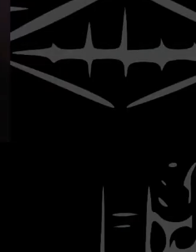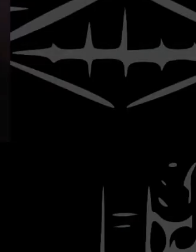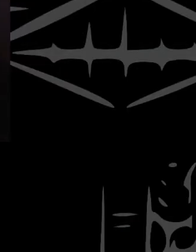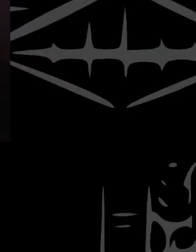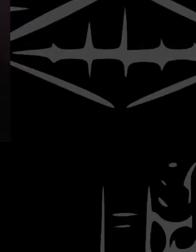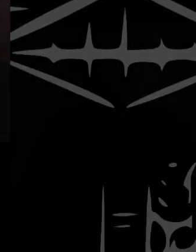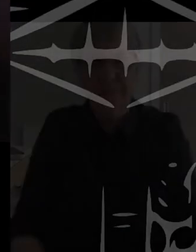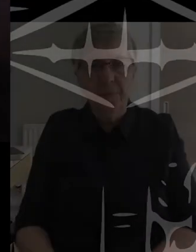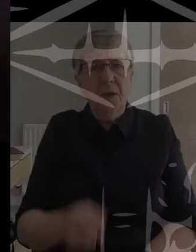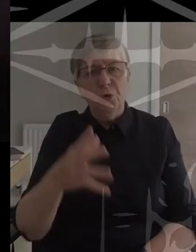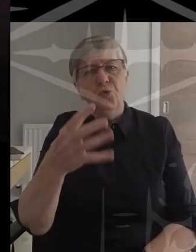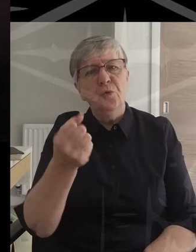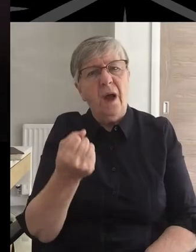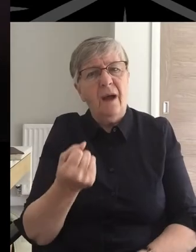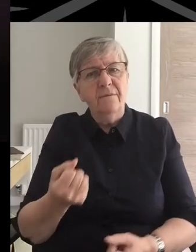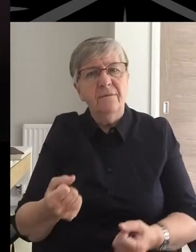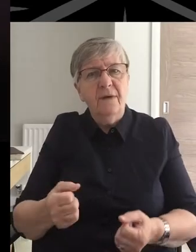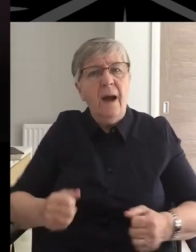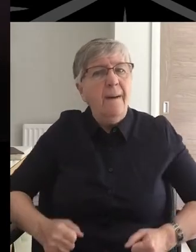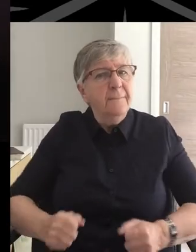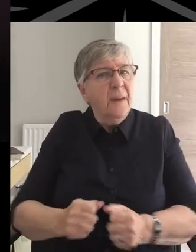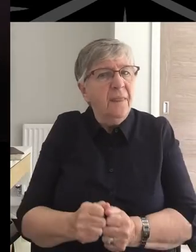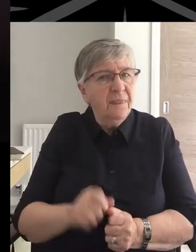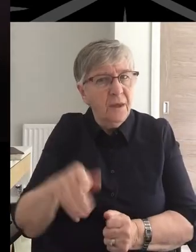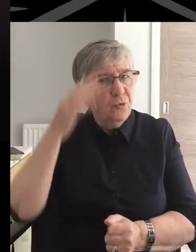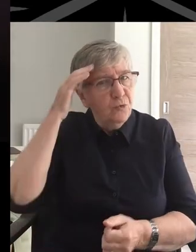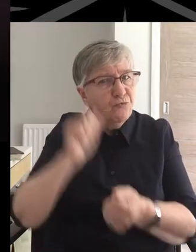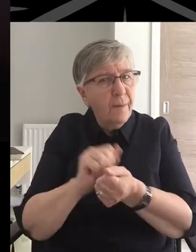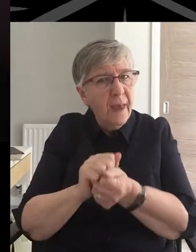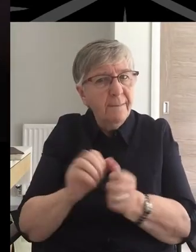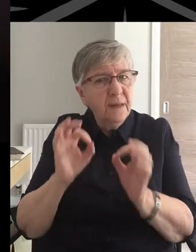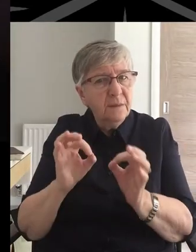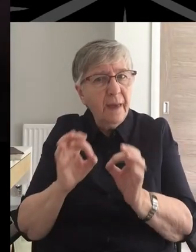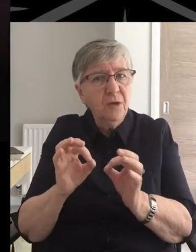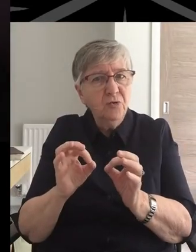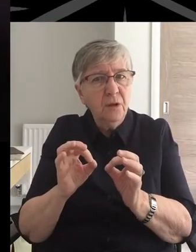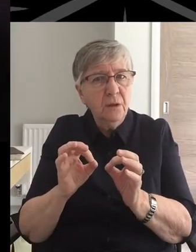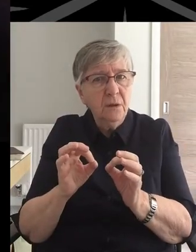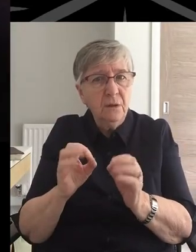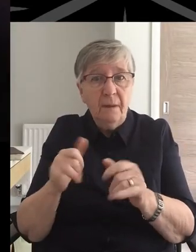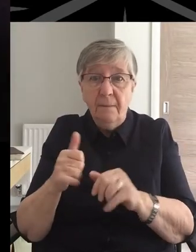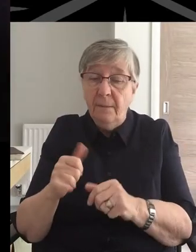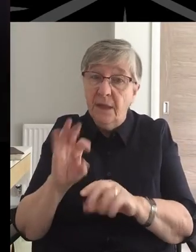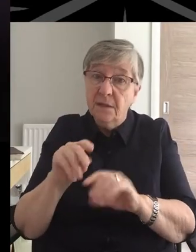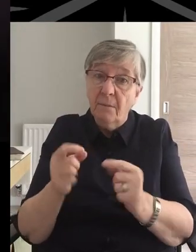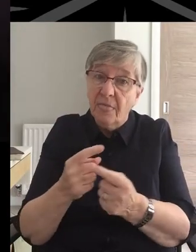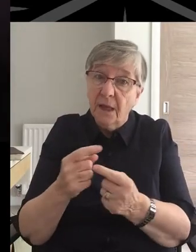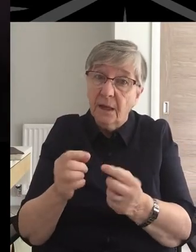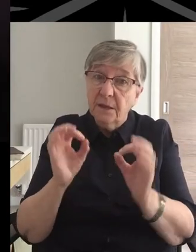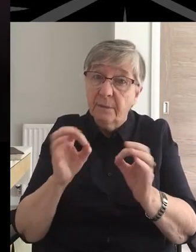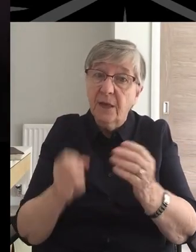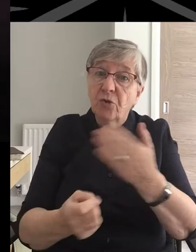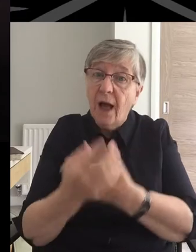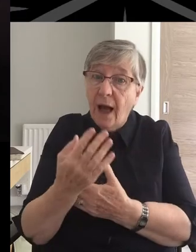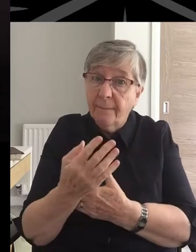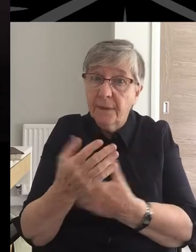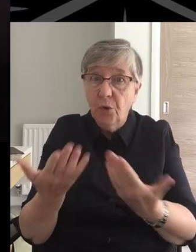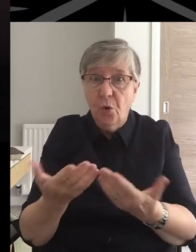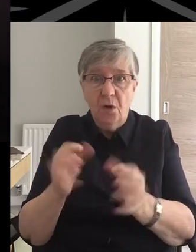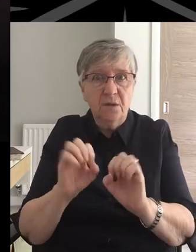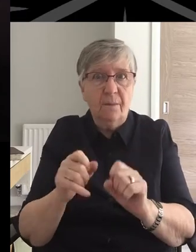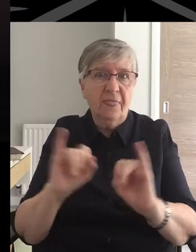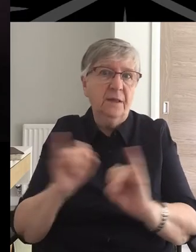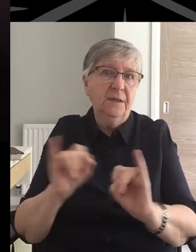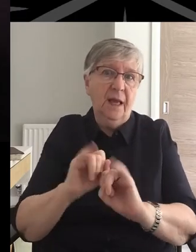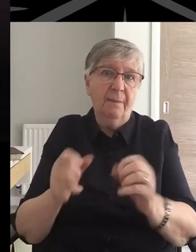Is there a birthday that you especially remember? One that stands out from all the birthdays in the past? Maybe where something special happened, or where something